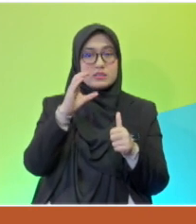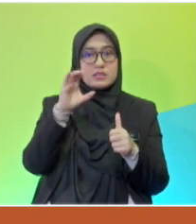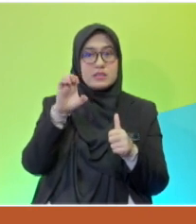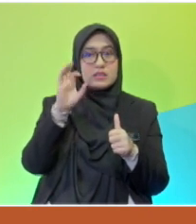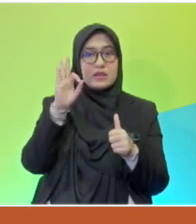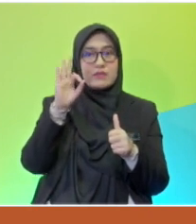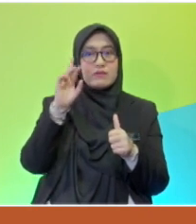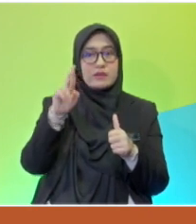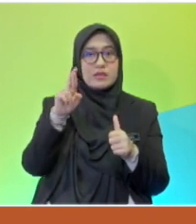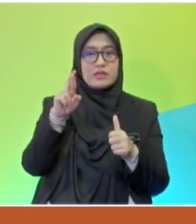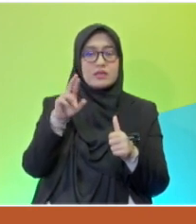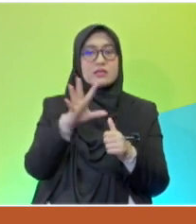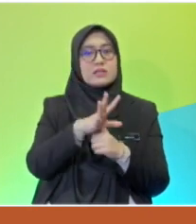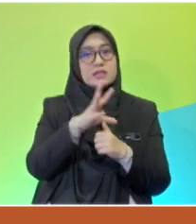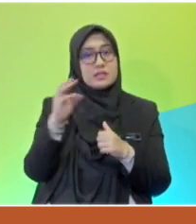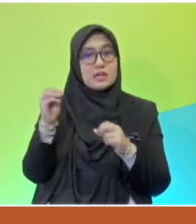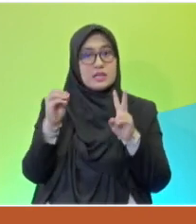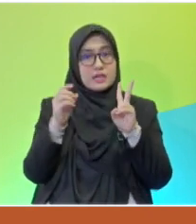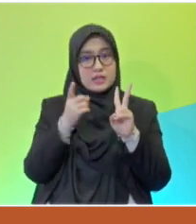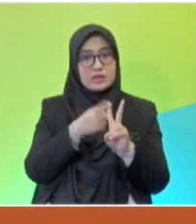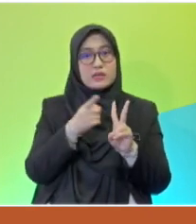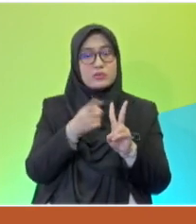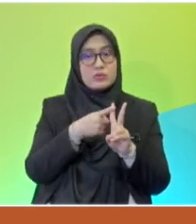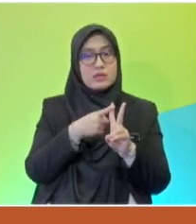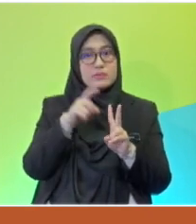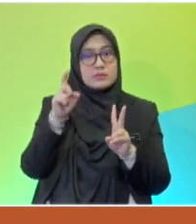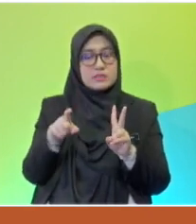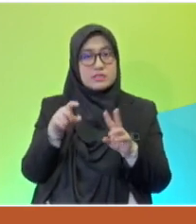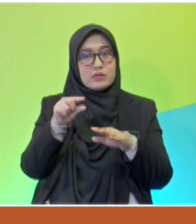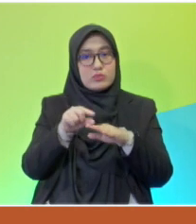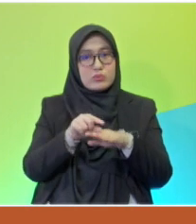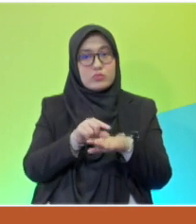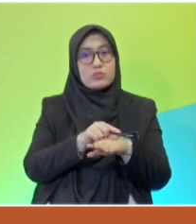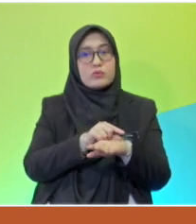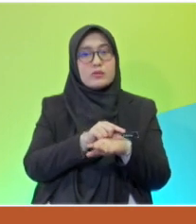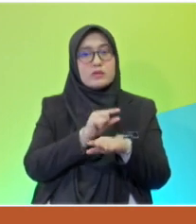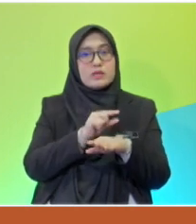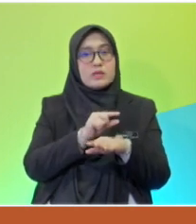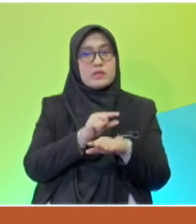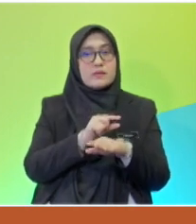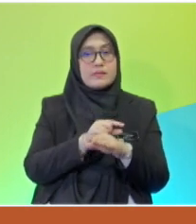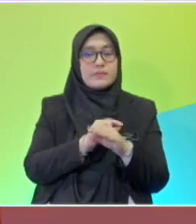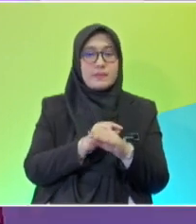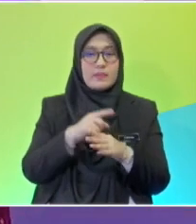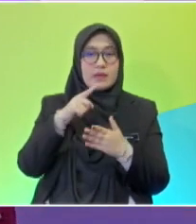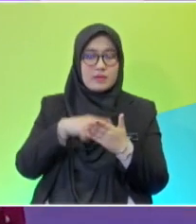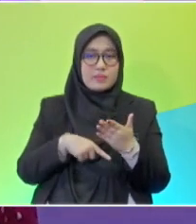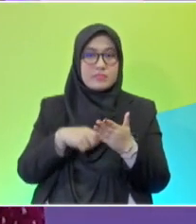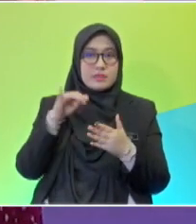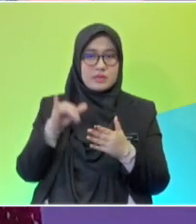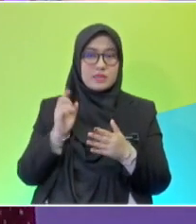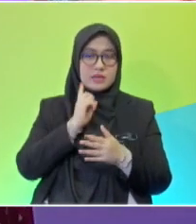that particular lesson, use your professional judgment. Teachers, you know your